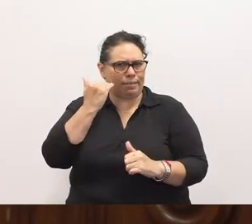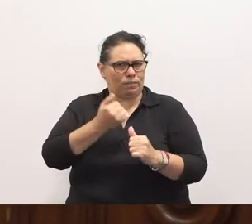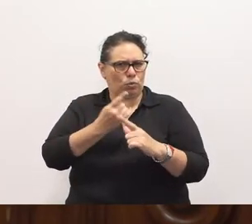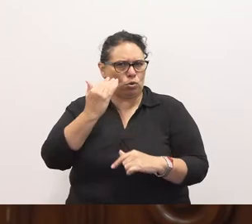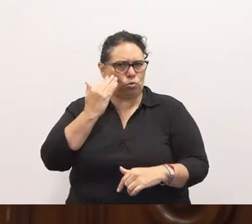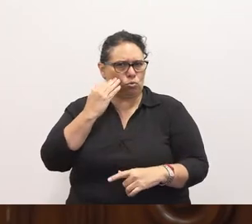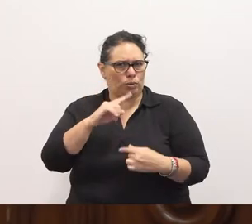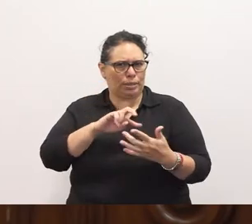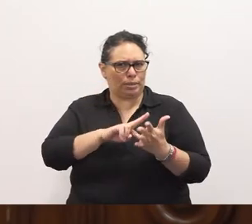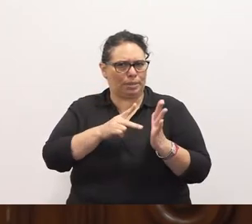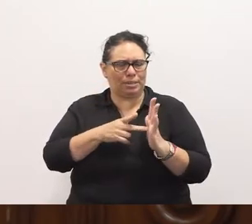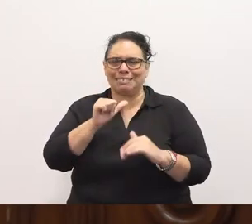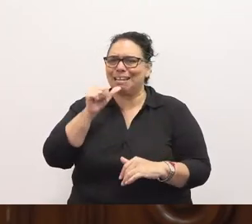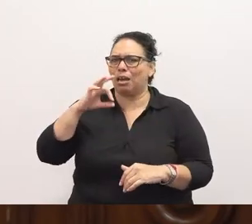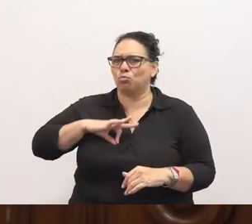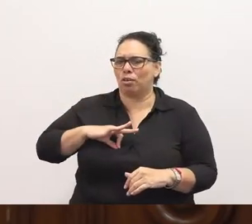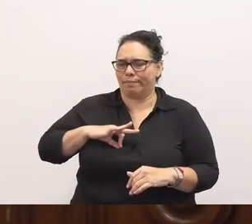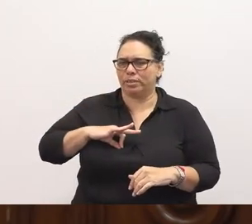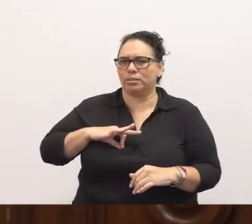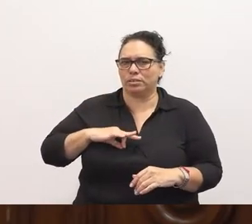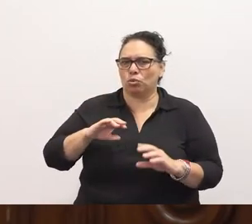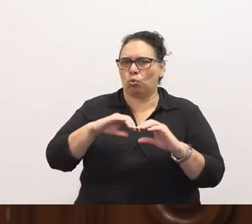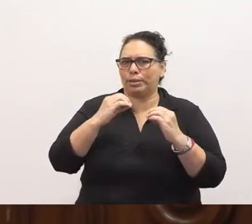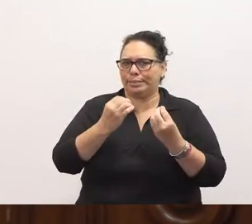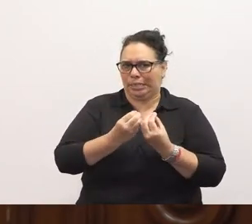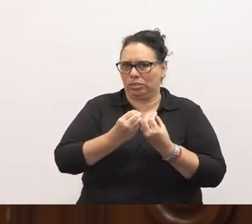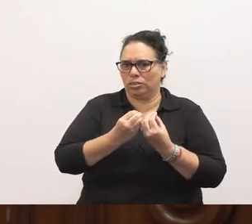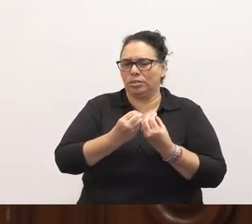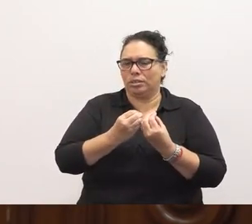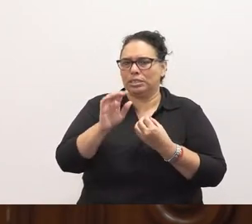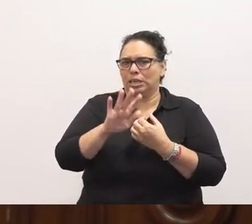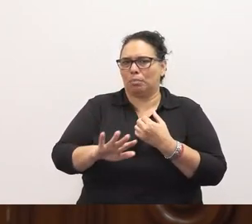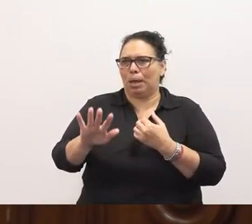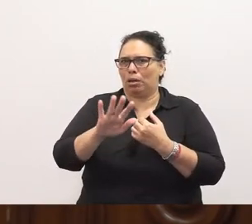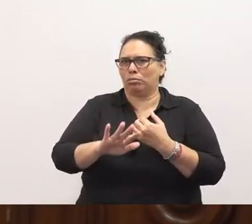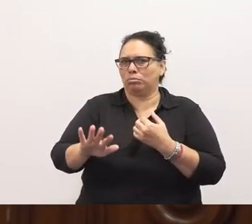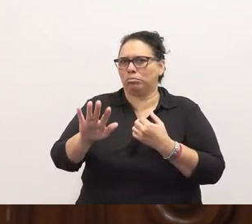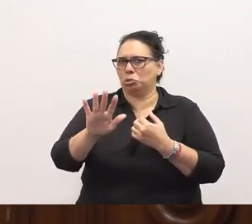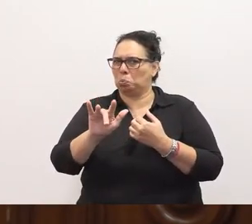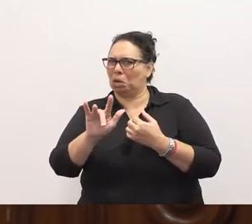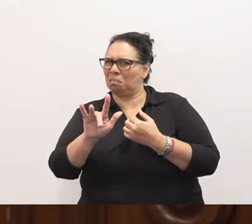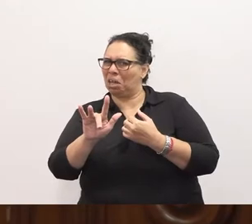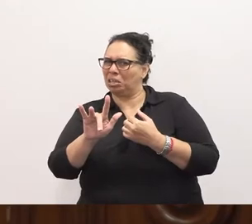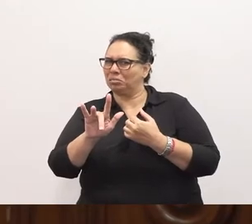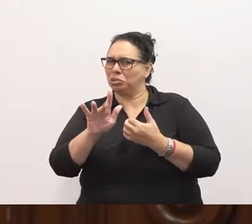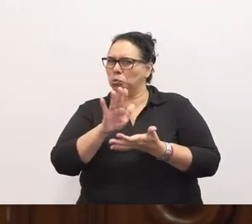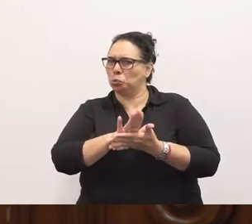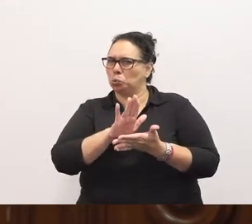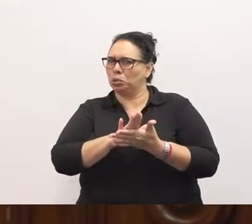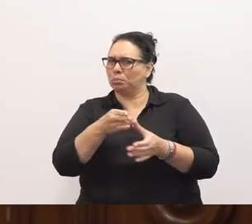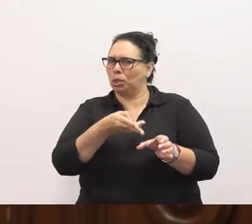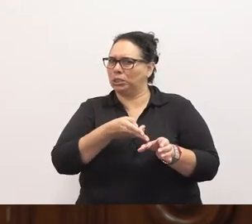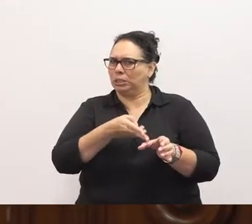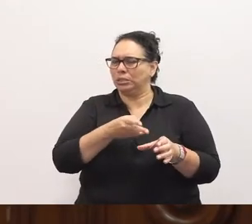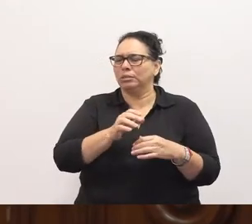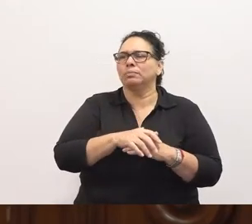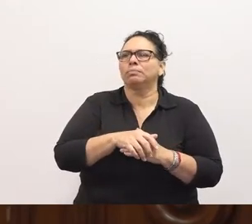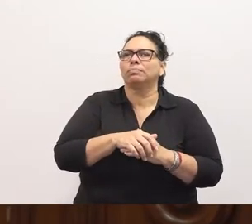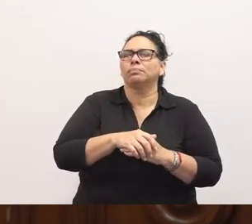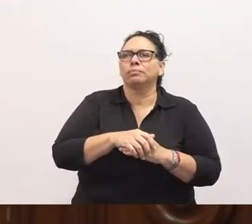but this is a nonprofit organization that's in approximately 25 of our schools, I think, and